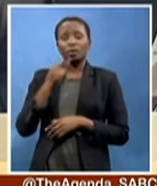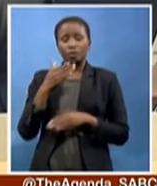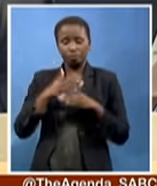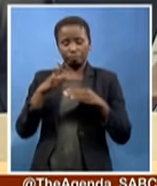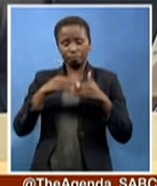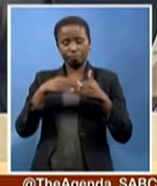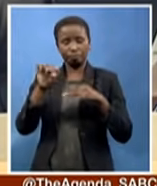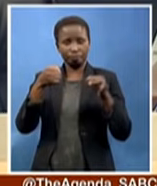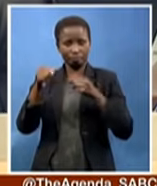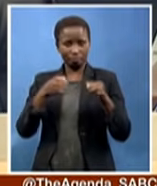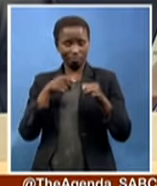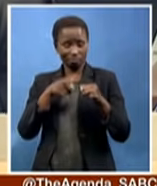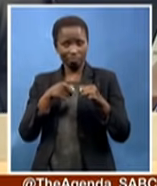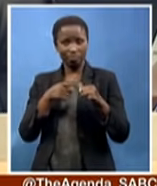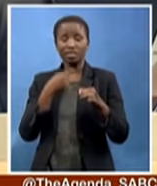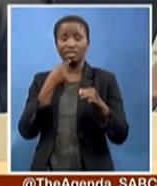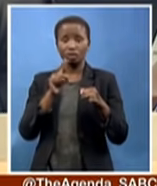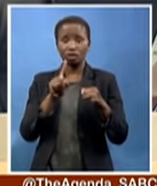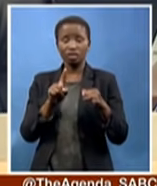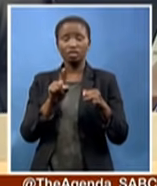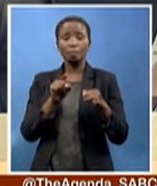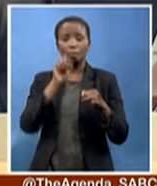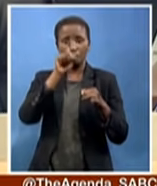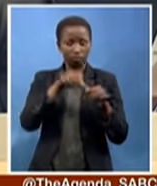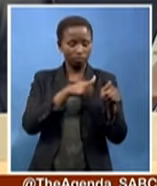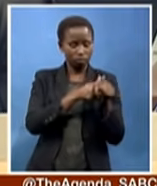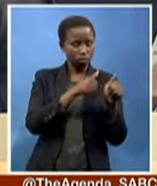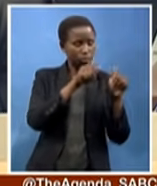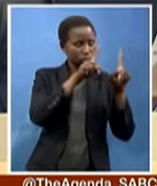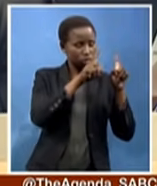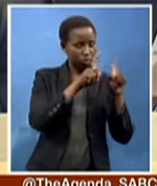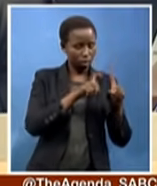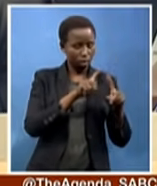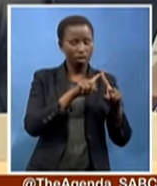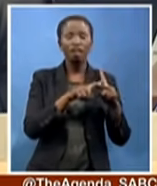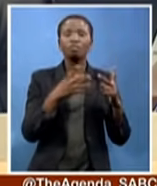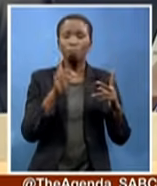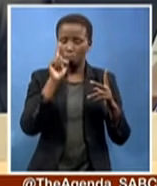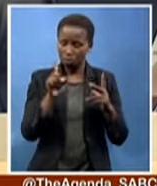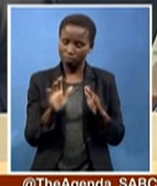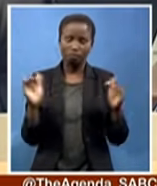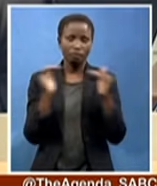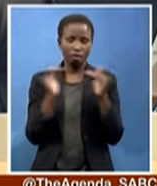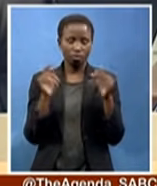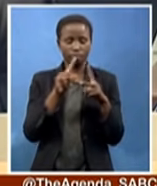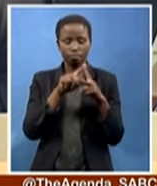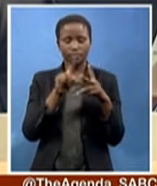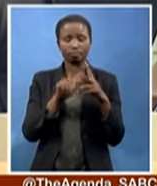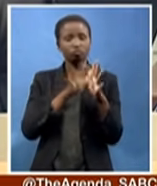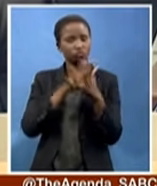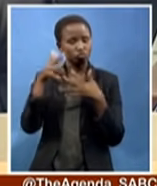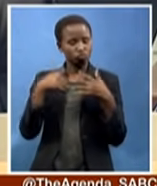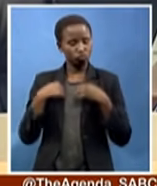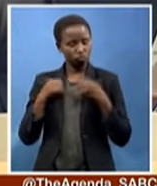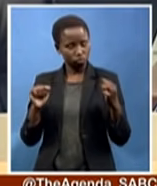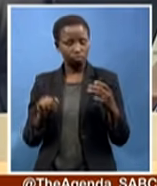the principles of fairness, of transparency, and merit in the appointment of individuals